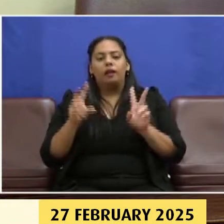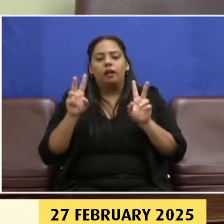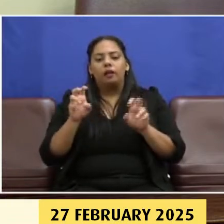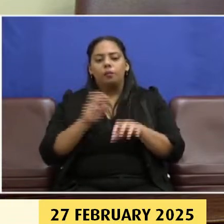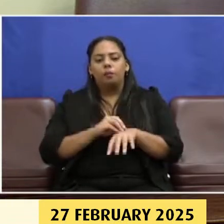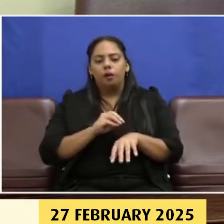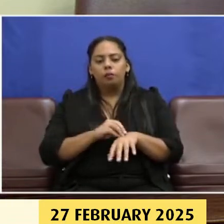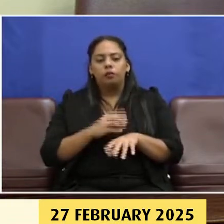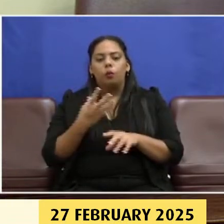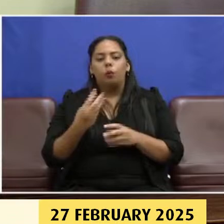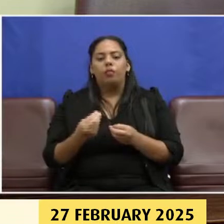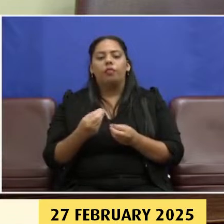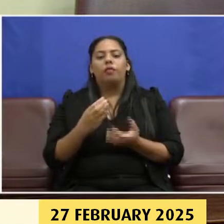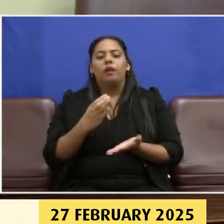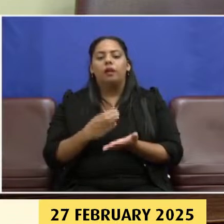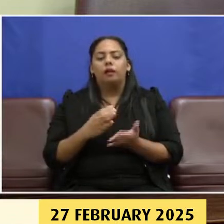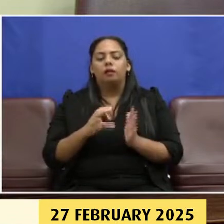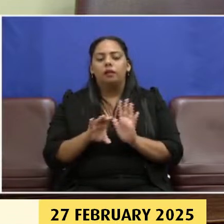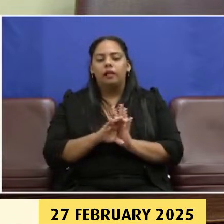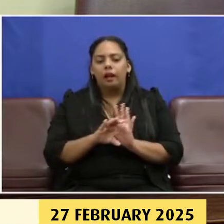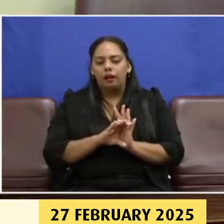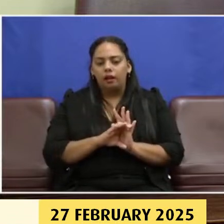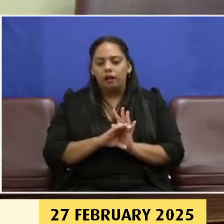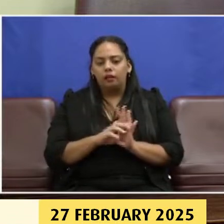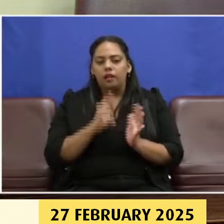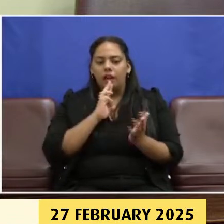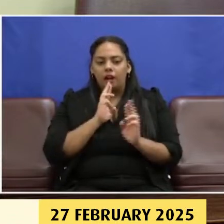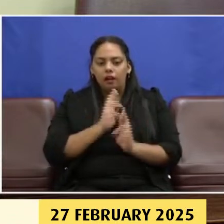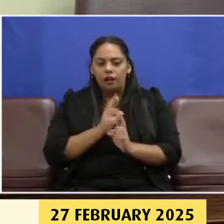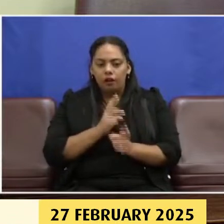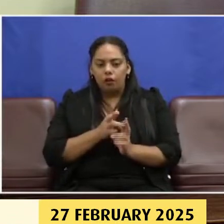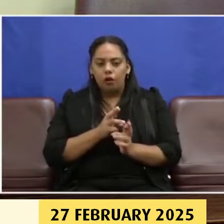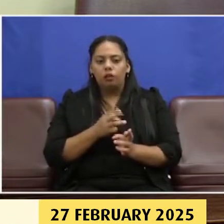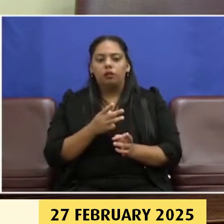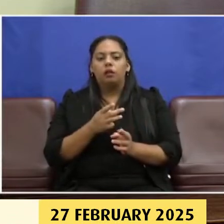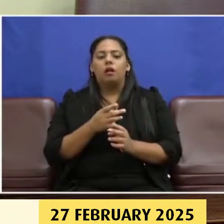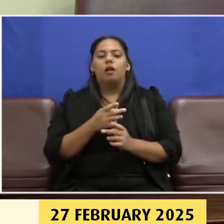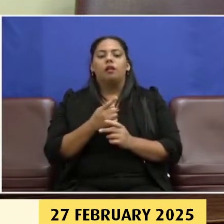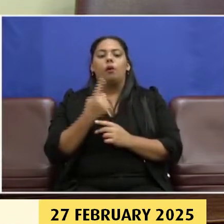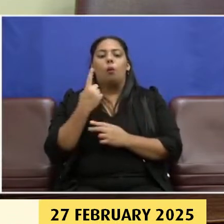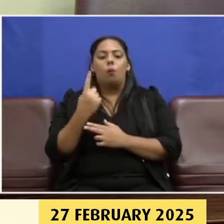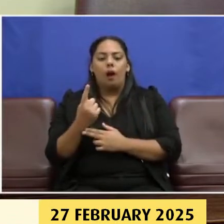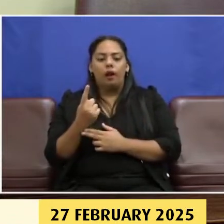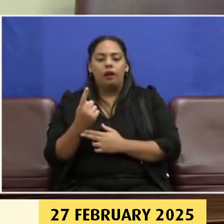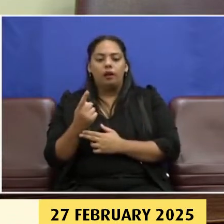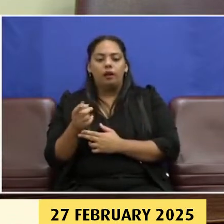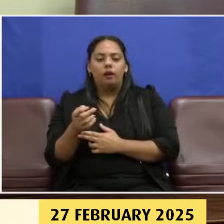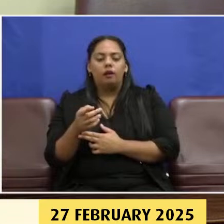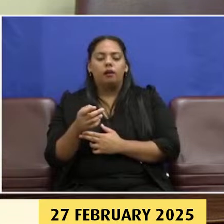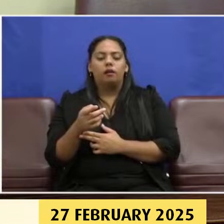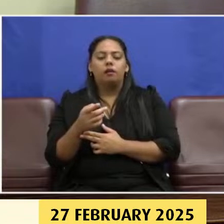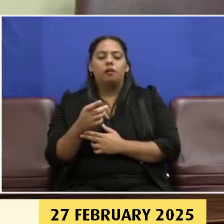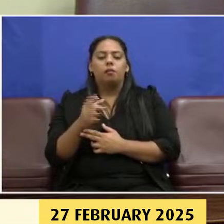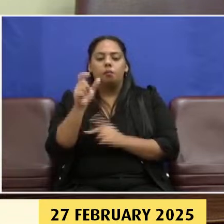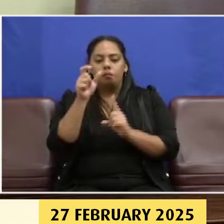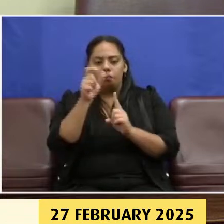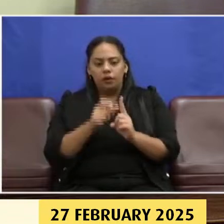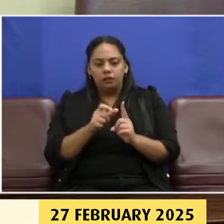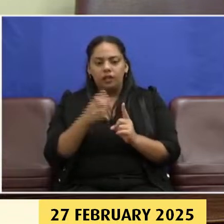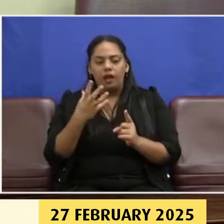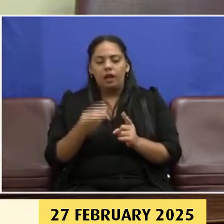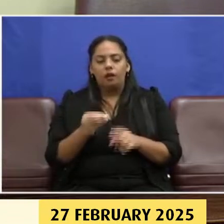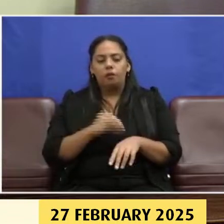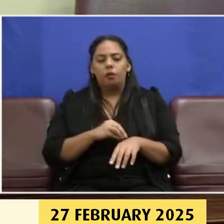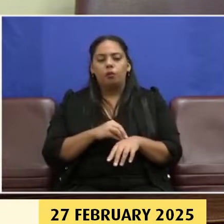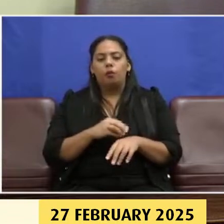their credit record, and it is true that it was flagged that one candidate had an issue